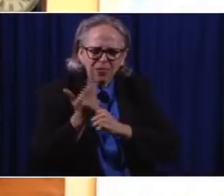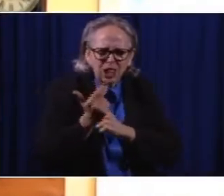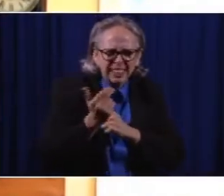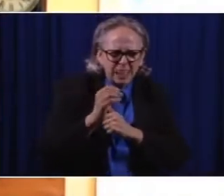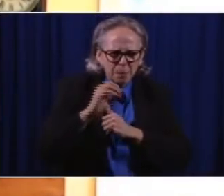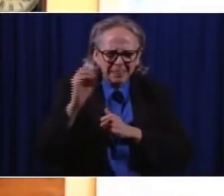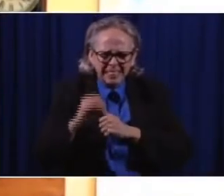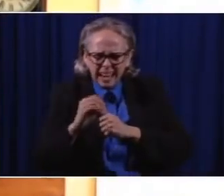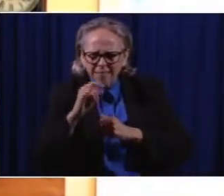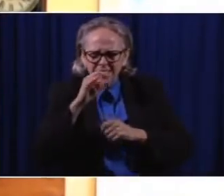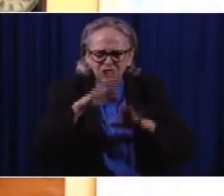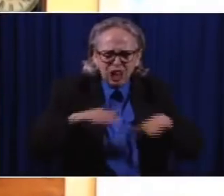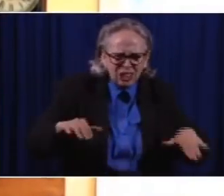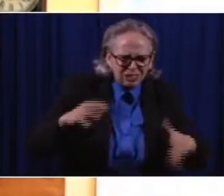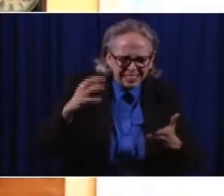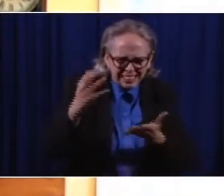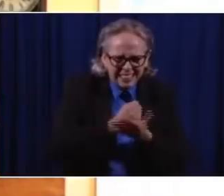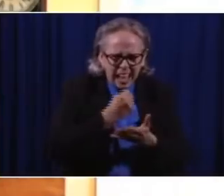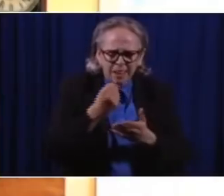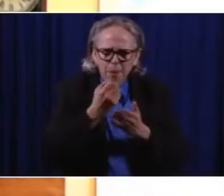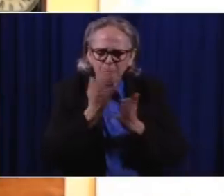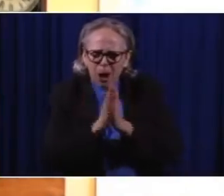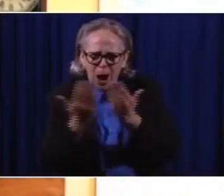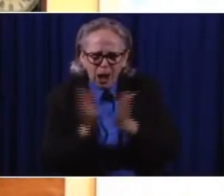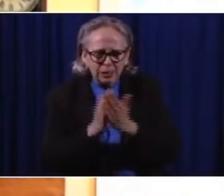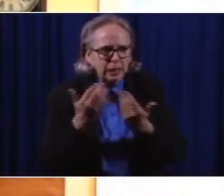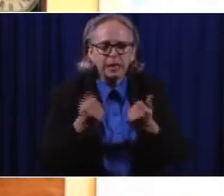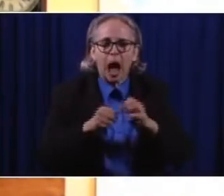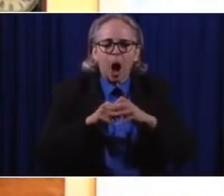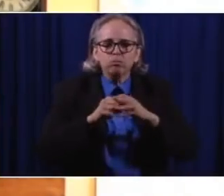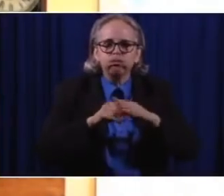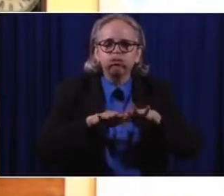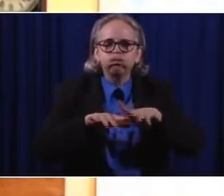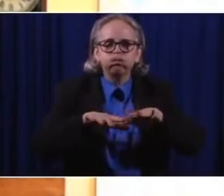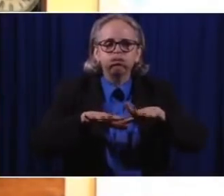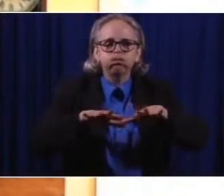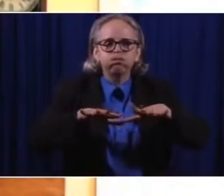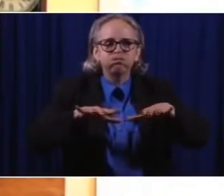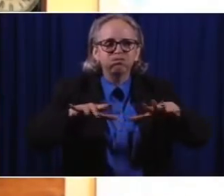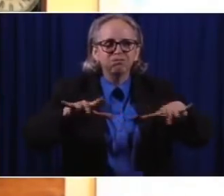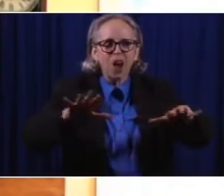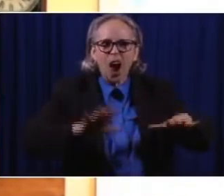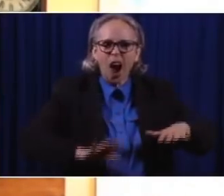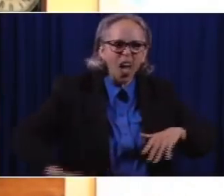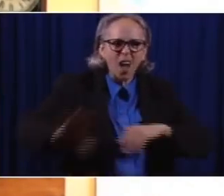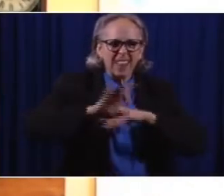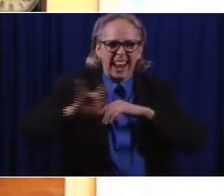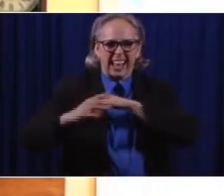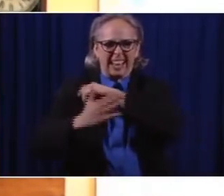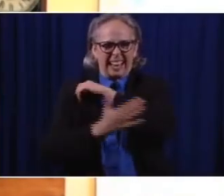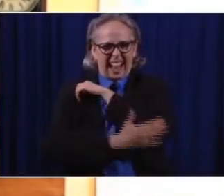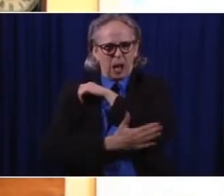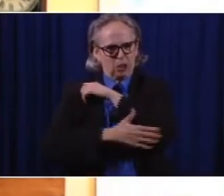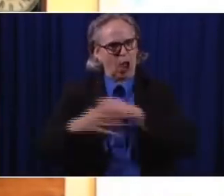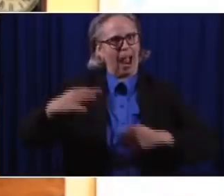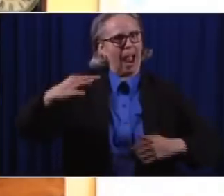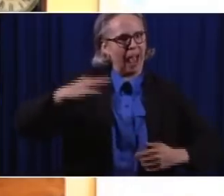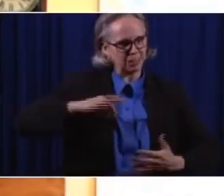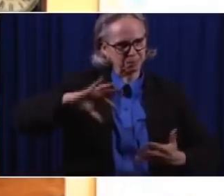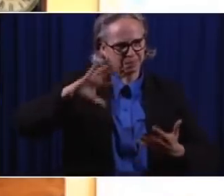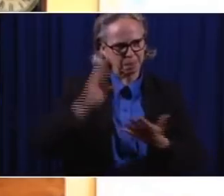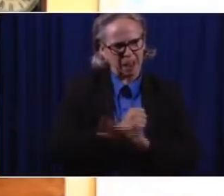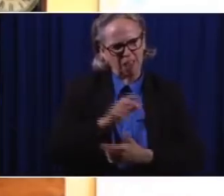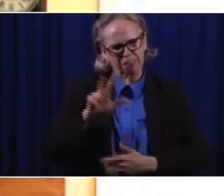all 88 counties are eligible, and we have about 34% of the kids that are getting the free books each